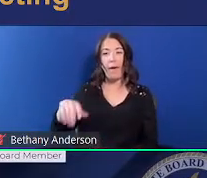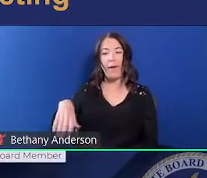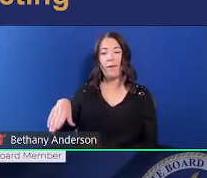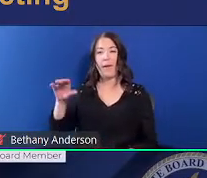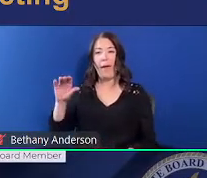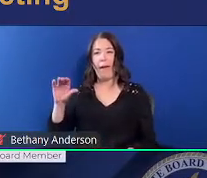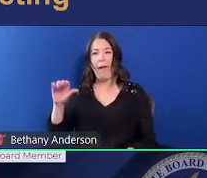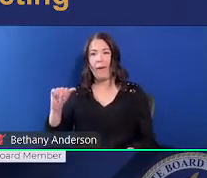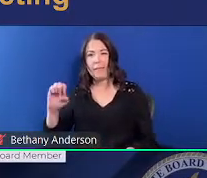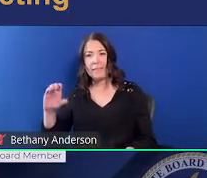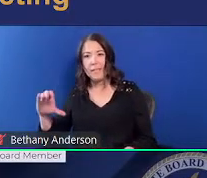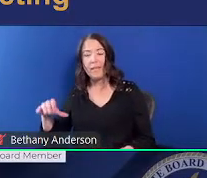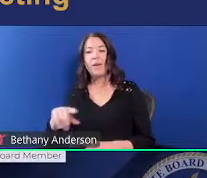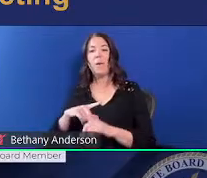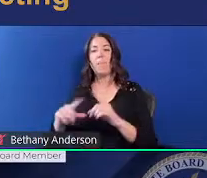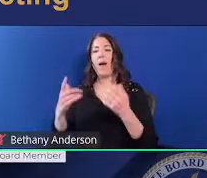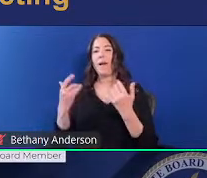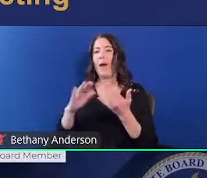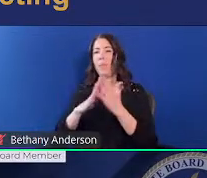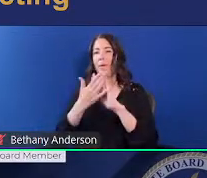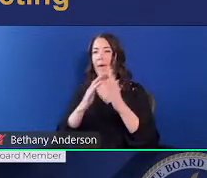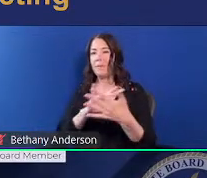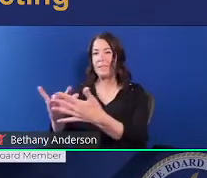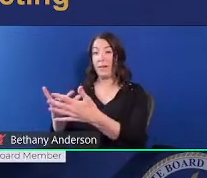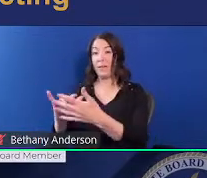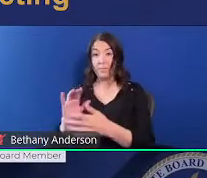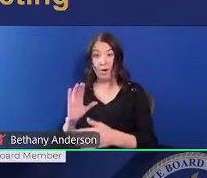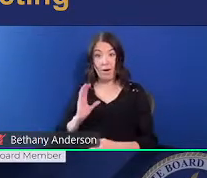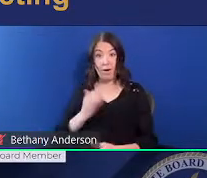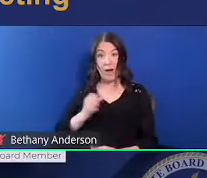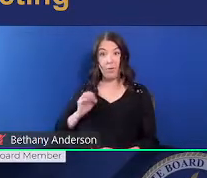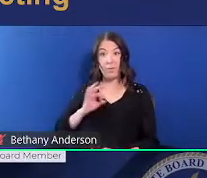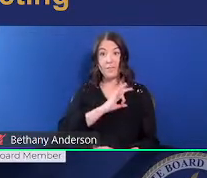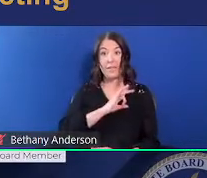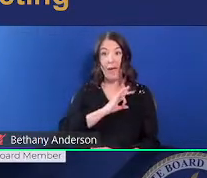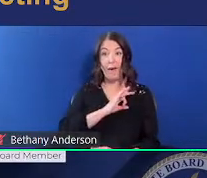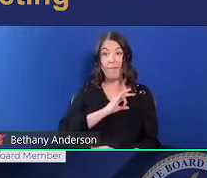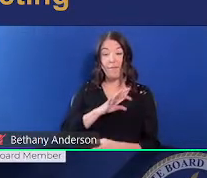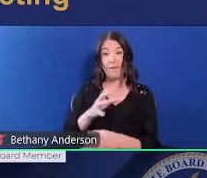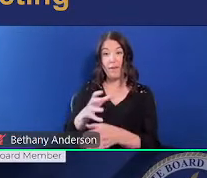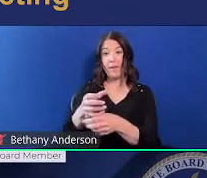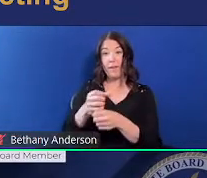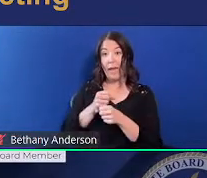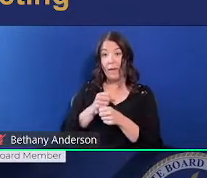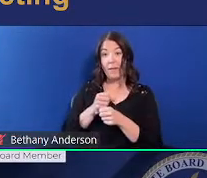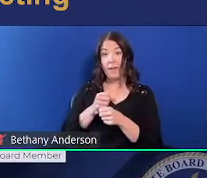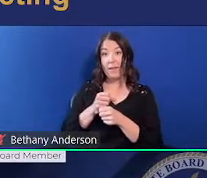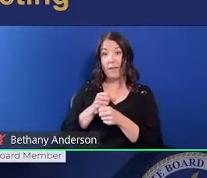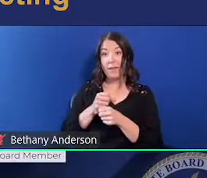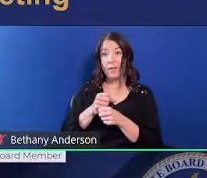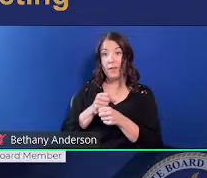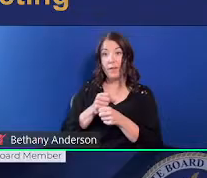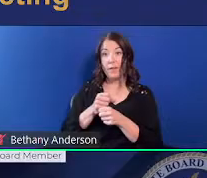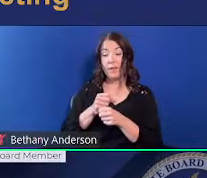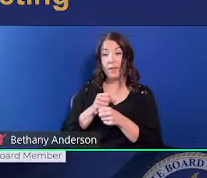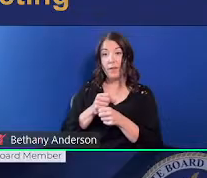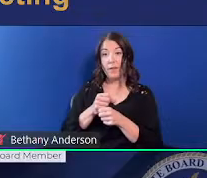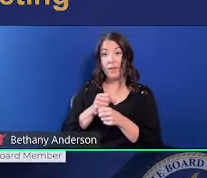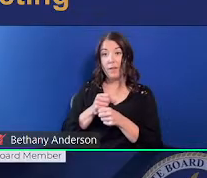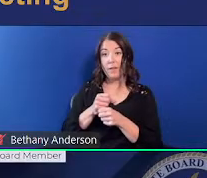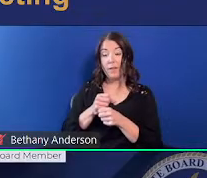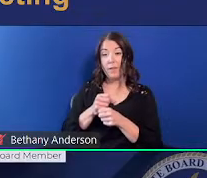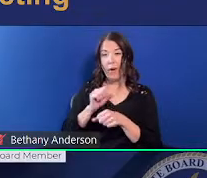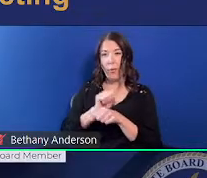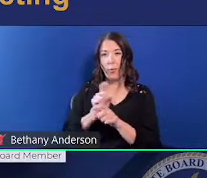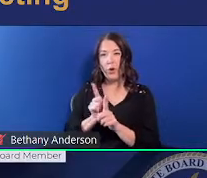turned it into a study. Are our staff members getting the same workaround where we